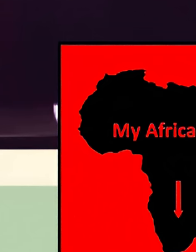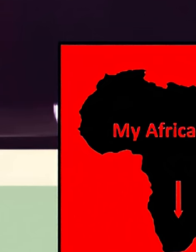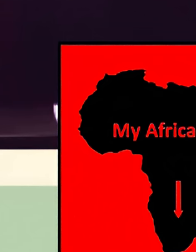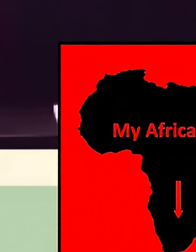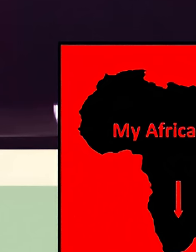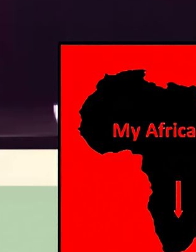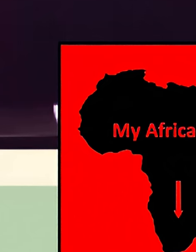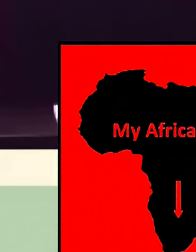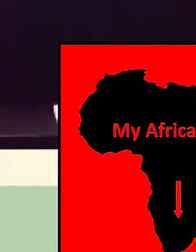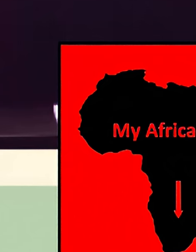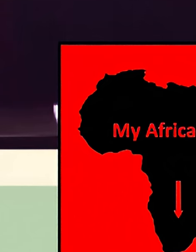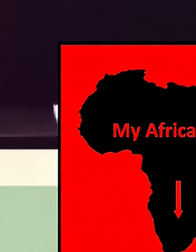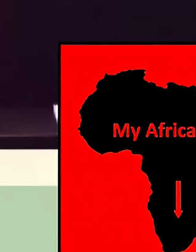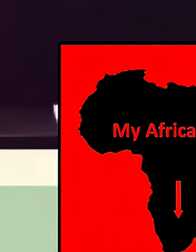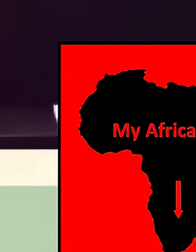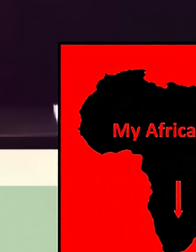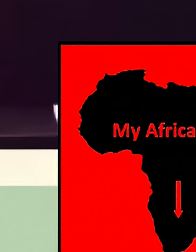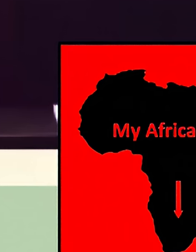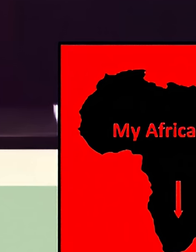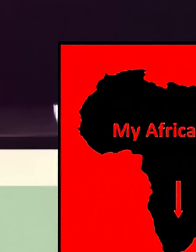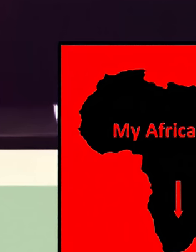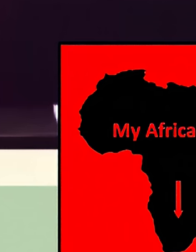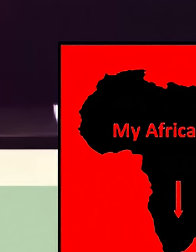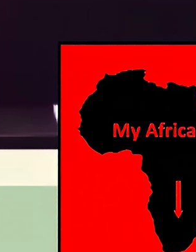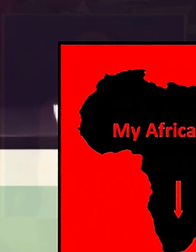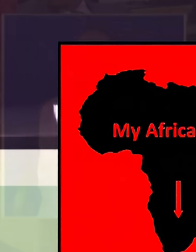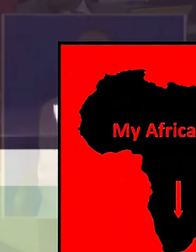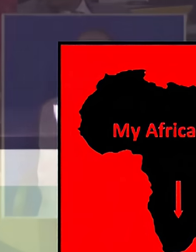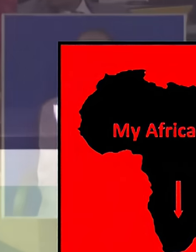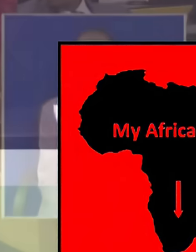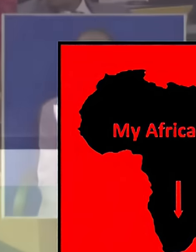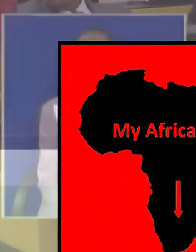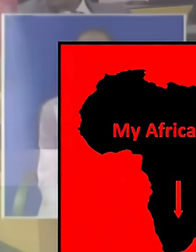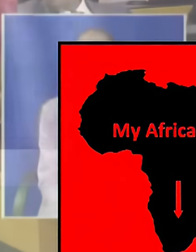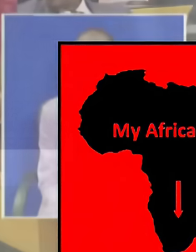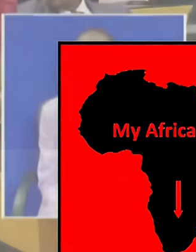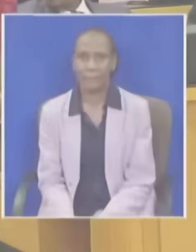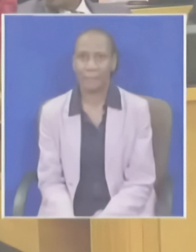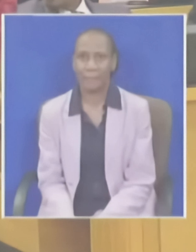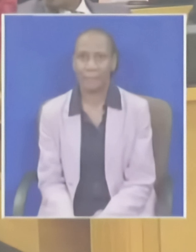As for your budget, we cannot support it against such woeful performance. Thank you.